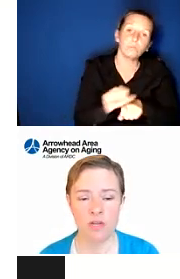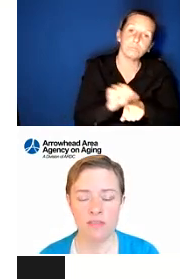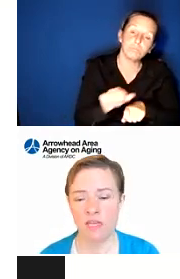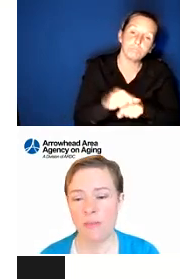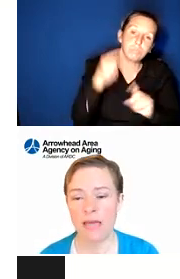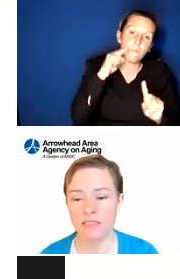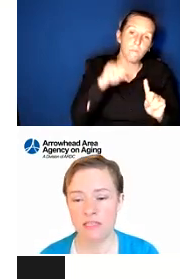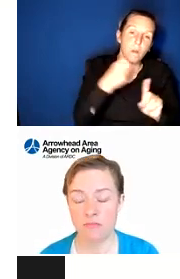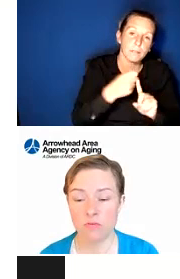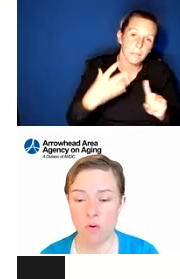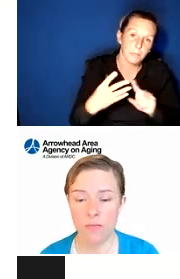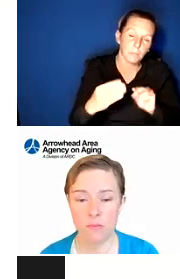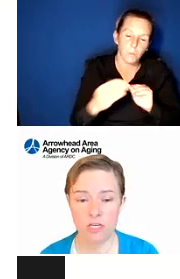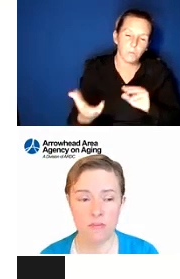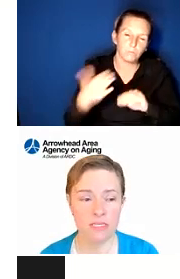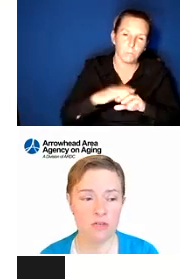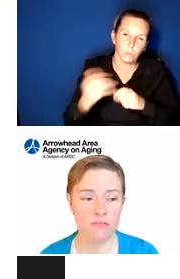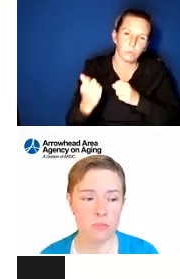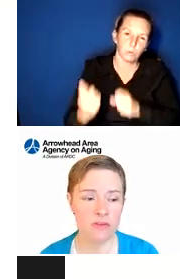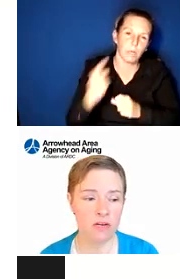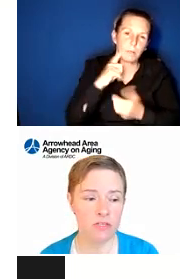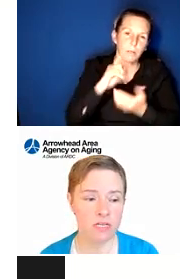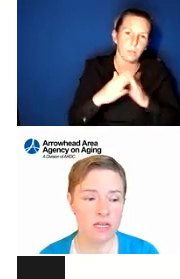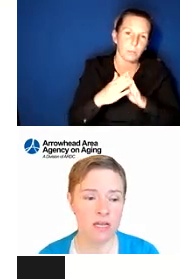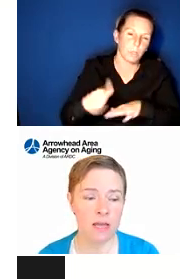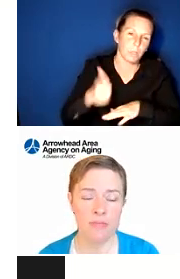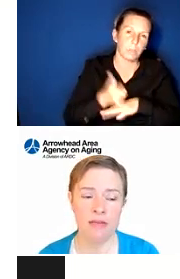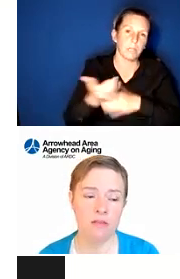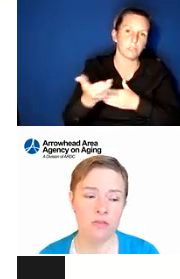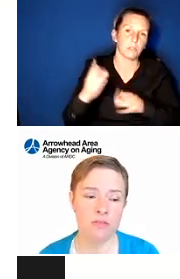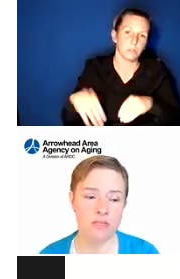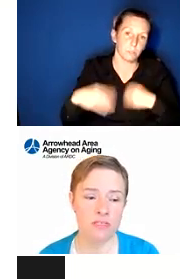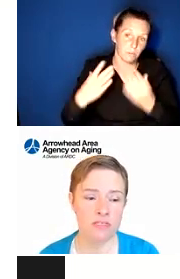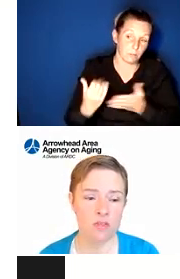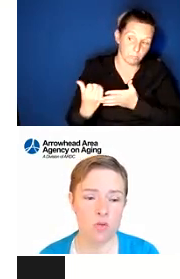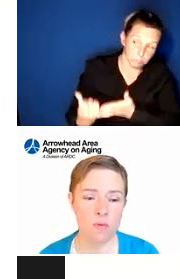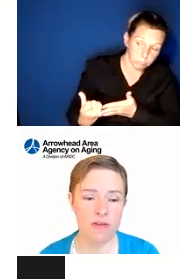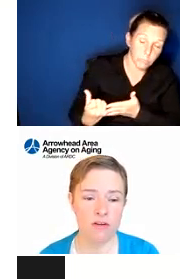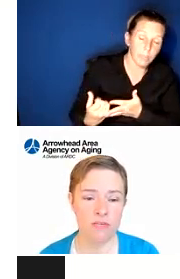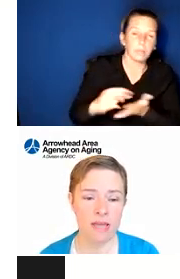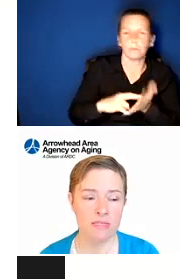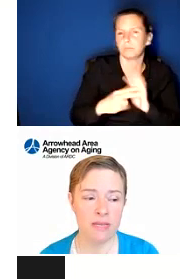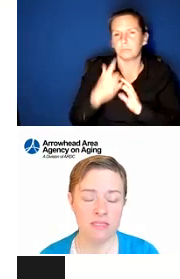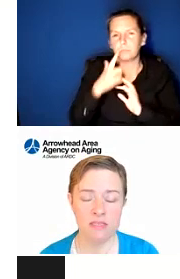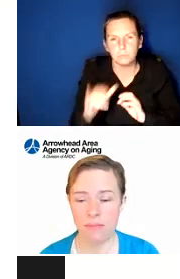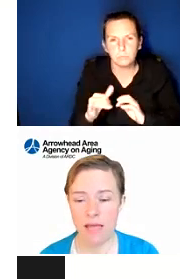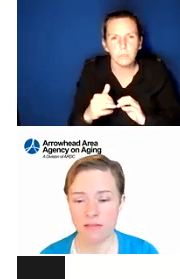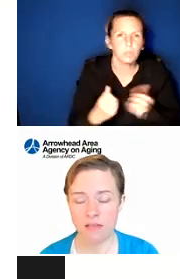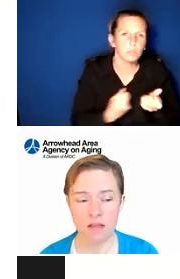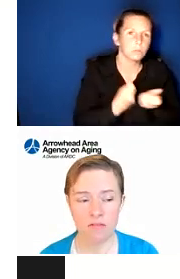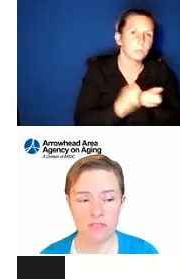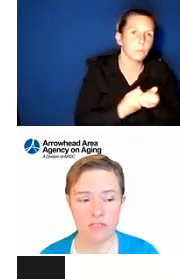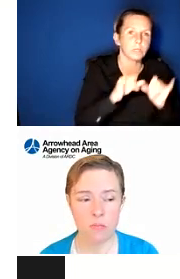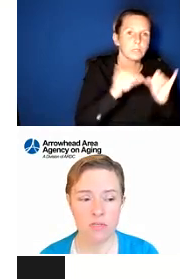and strengthen the capacity of those home and community-based service providers. That includes assisting local providers in maximizing the